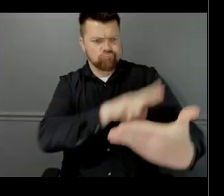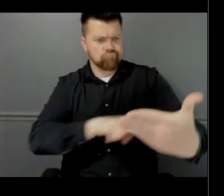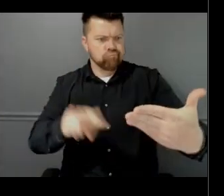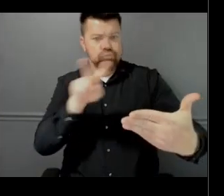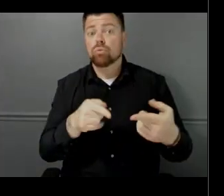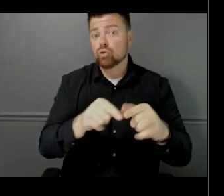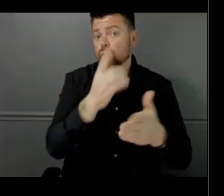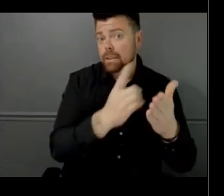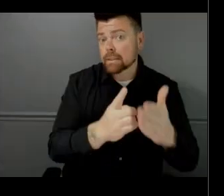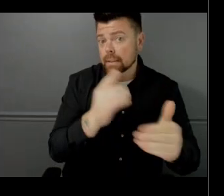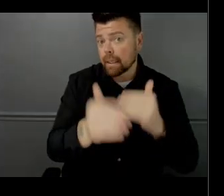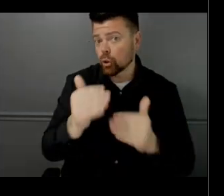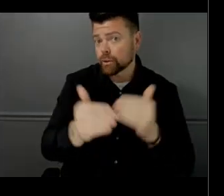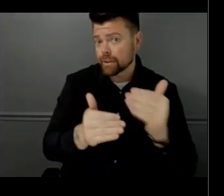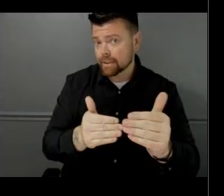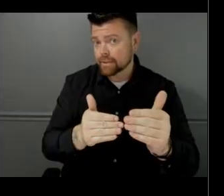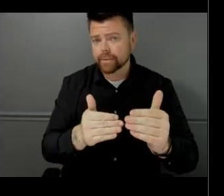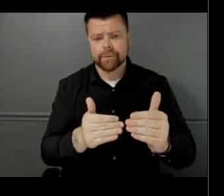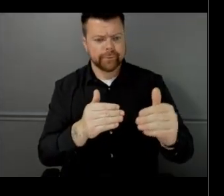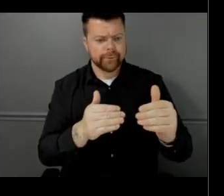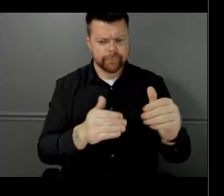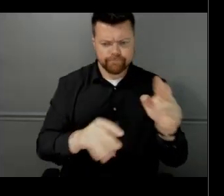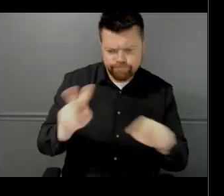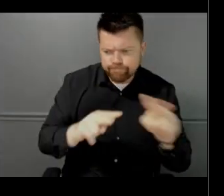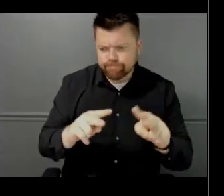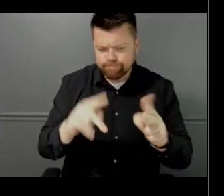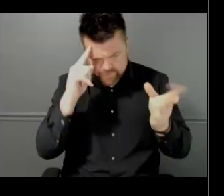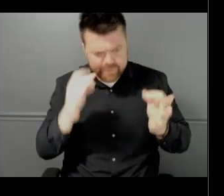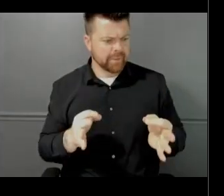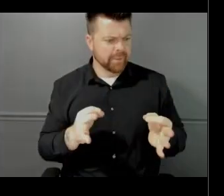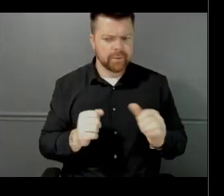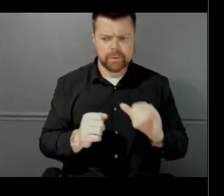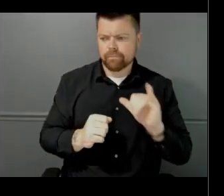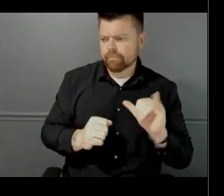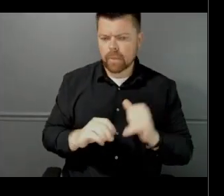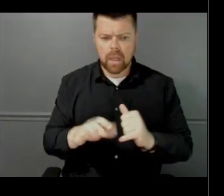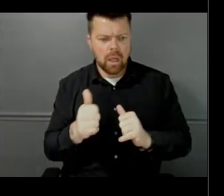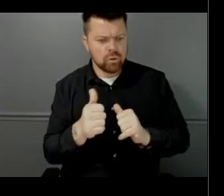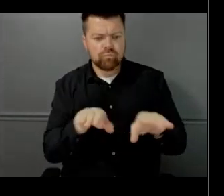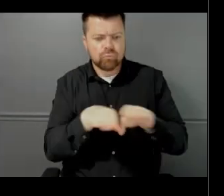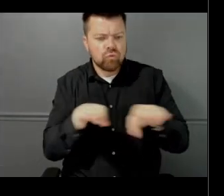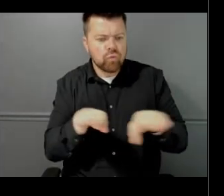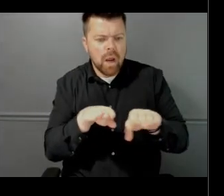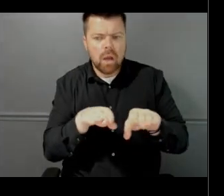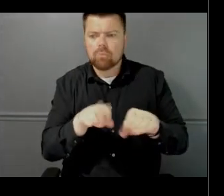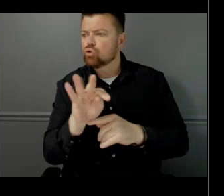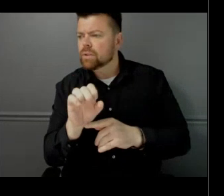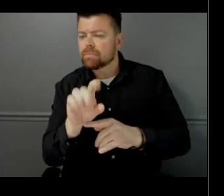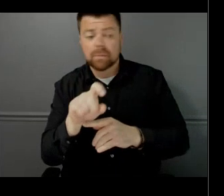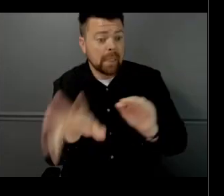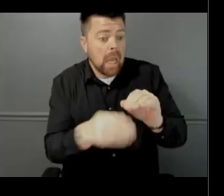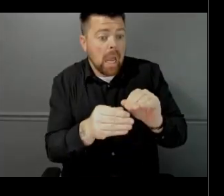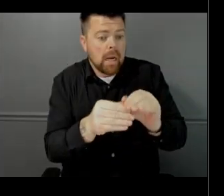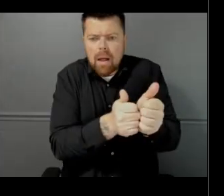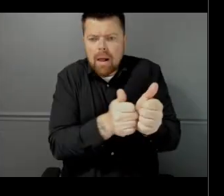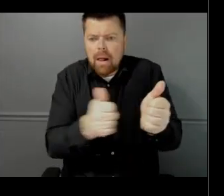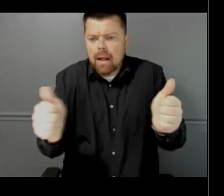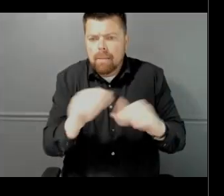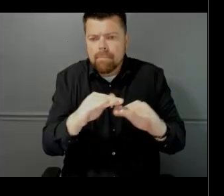design process to determine if additional ground floor units must be added to the minimum